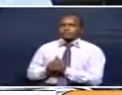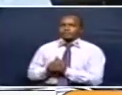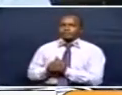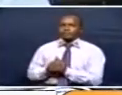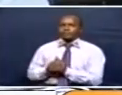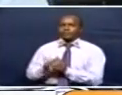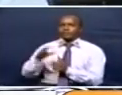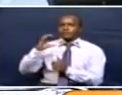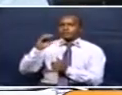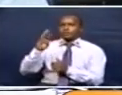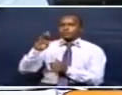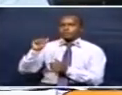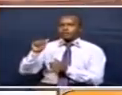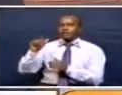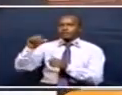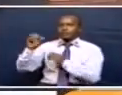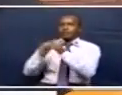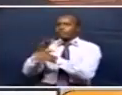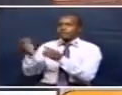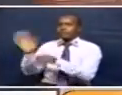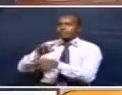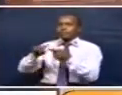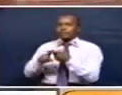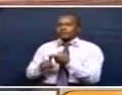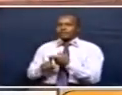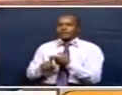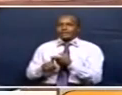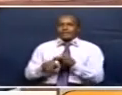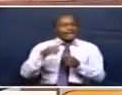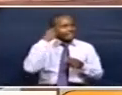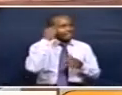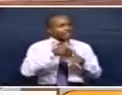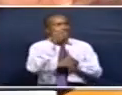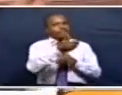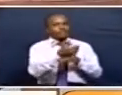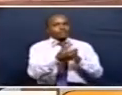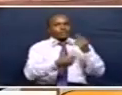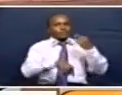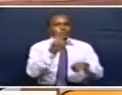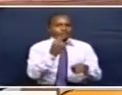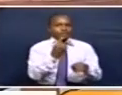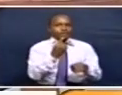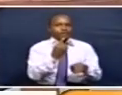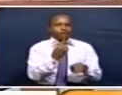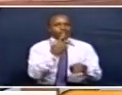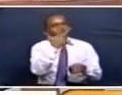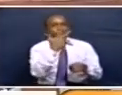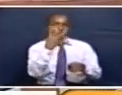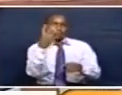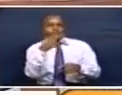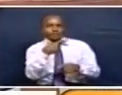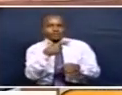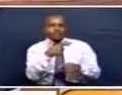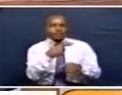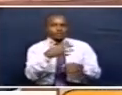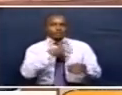Cobra Squad, when's it coming back? I think after my re-election, I'll take maybe 3 or 4 months off. And actually film.